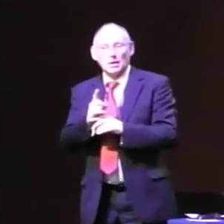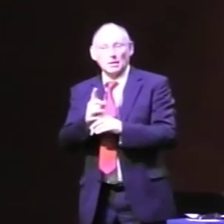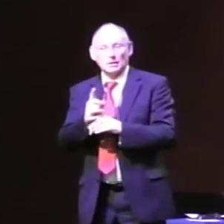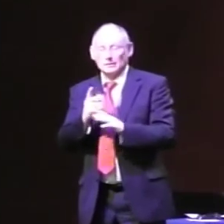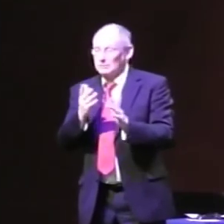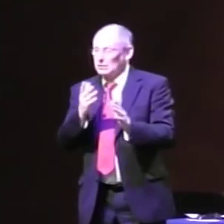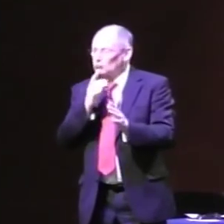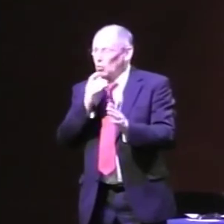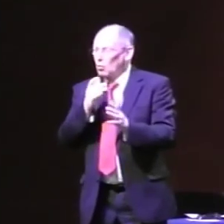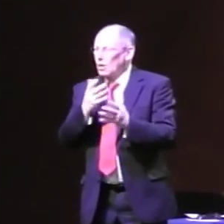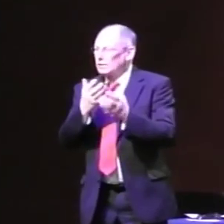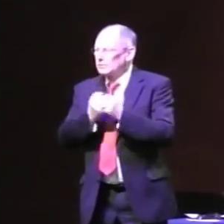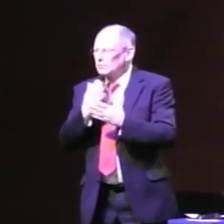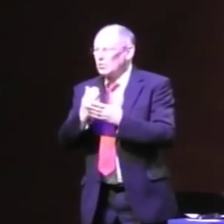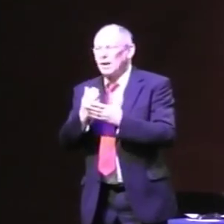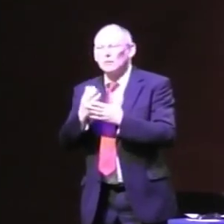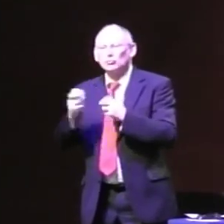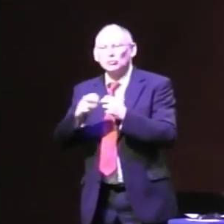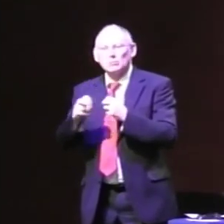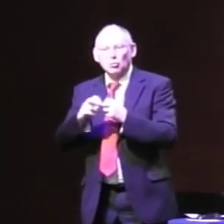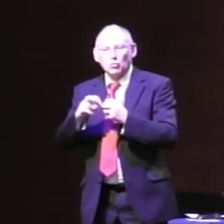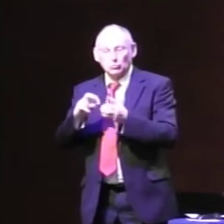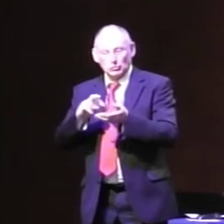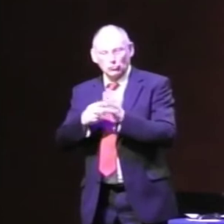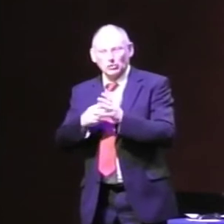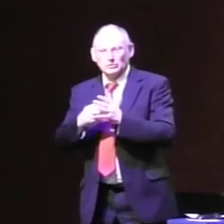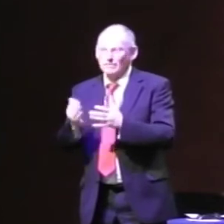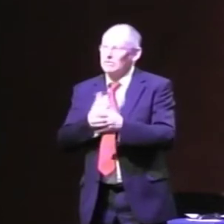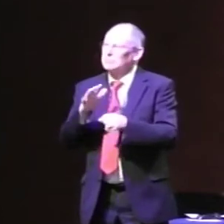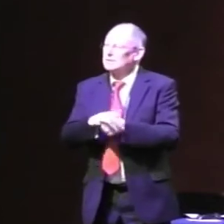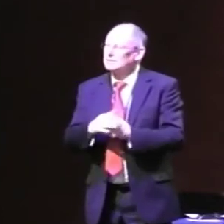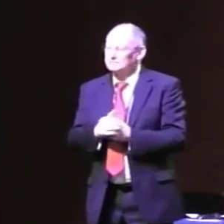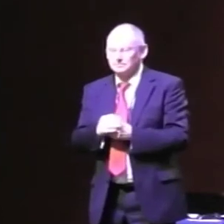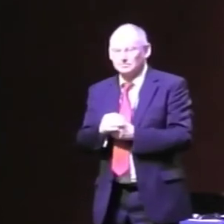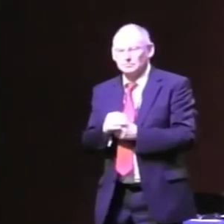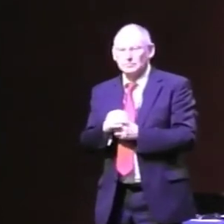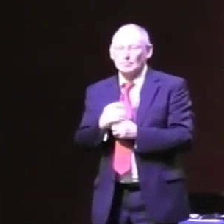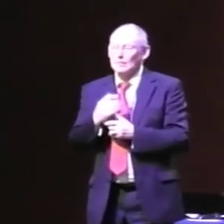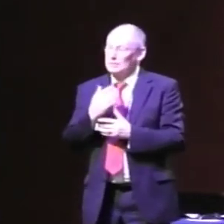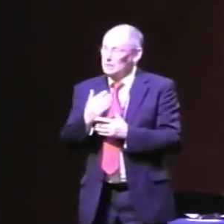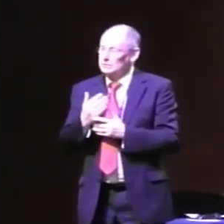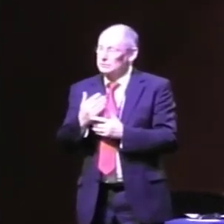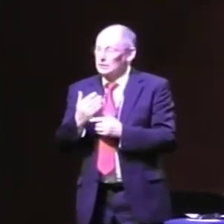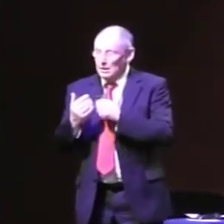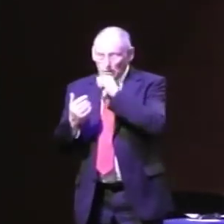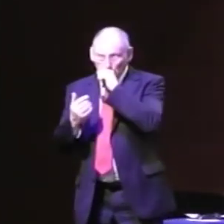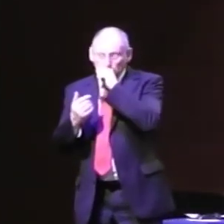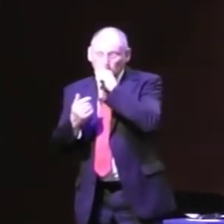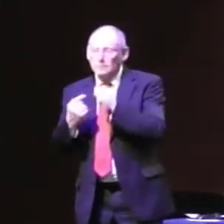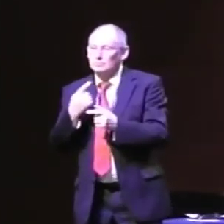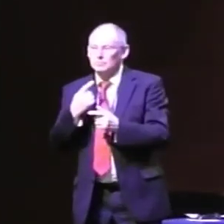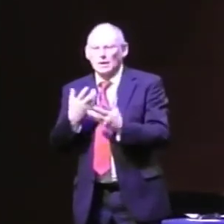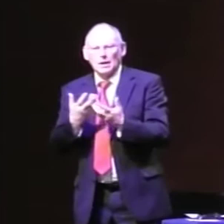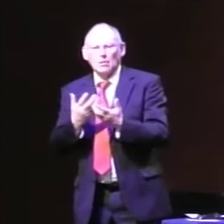not acceptable that transport wasn't arranged for these pupils in the first place. Much is being made of how there won't